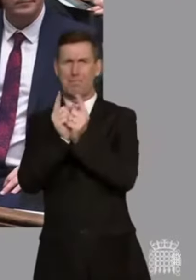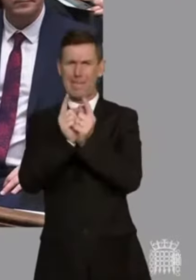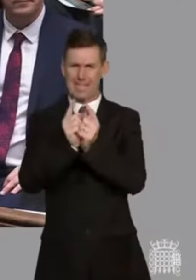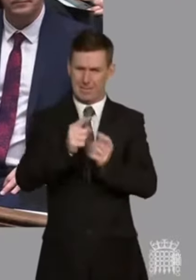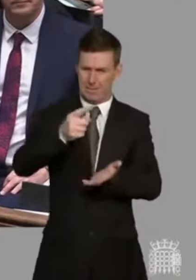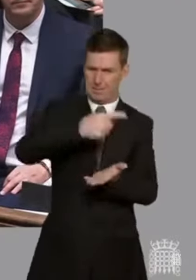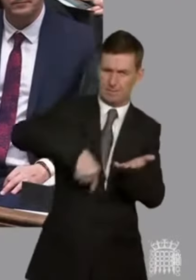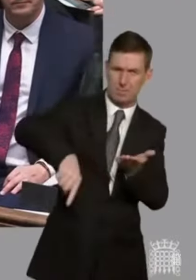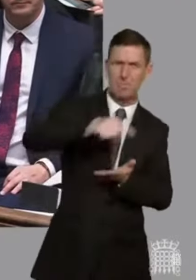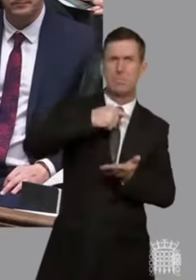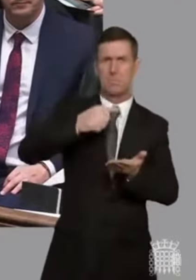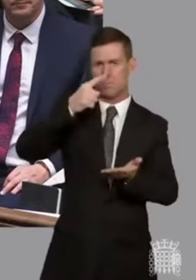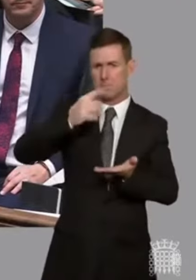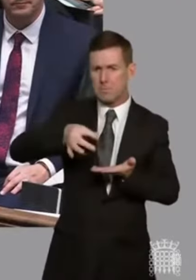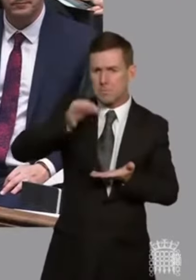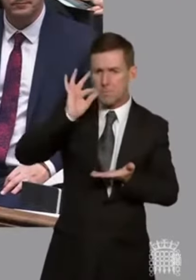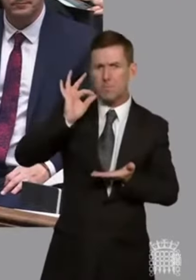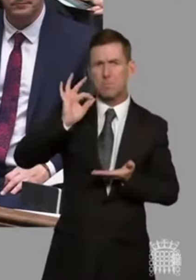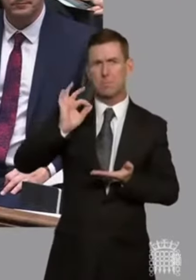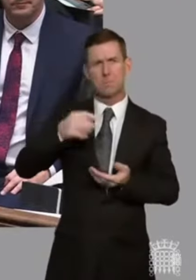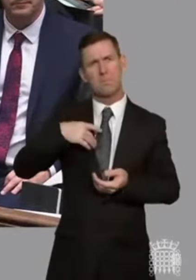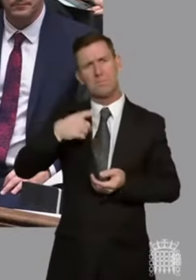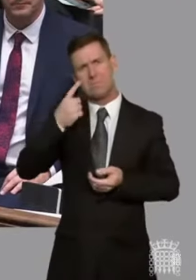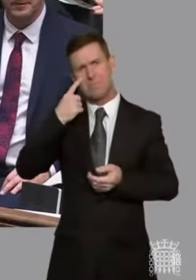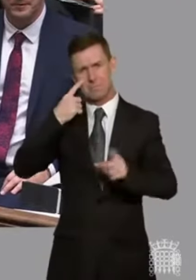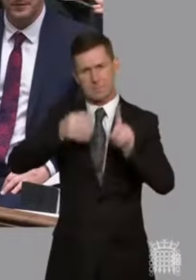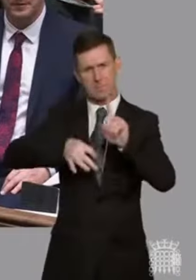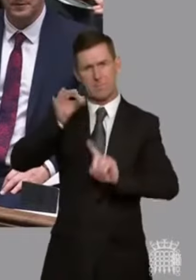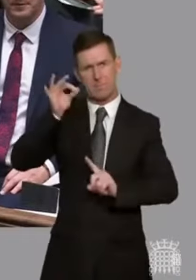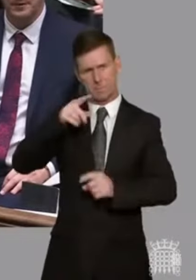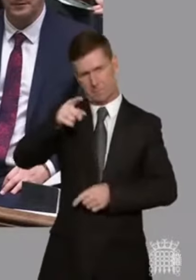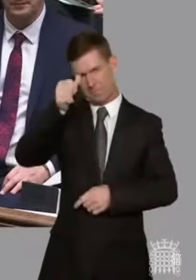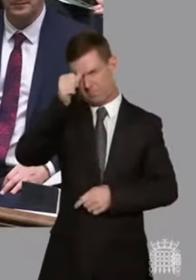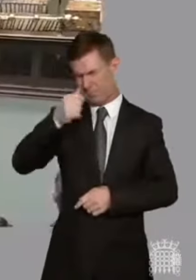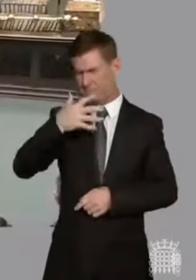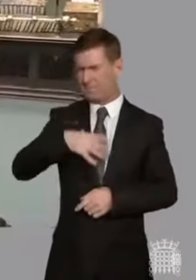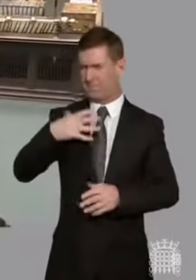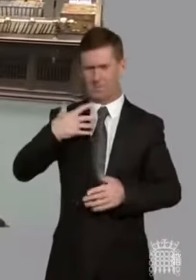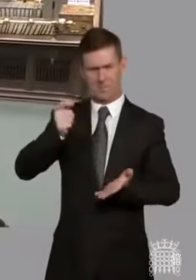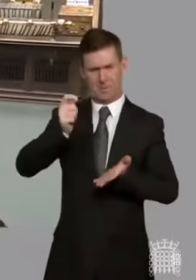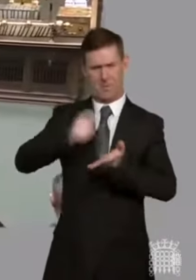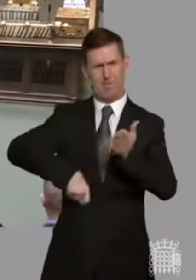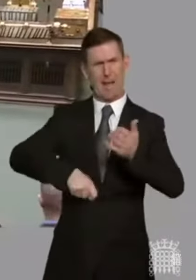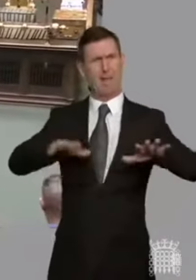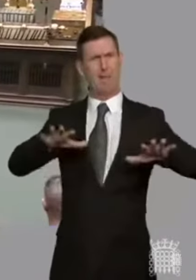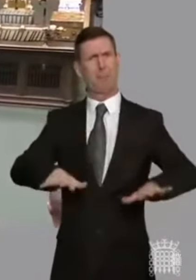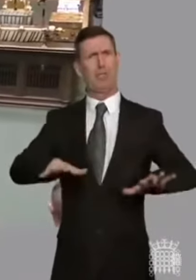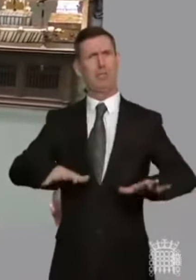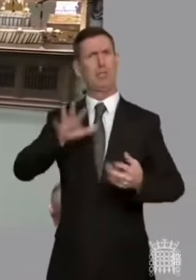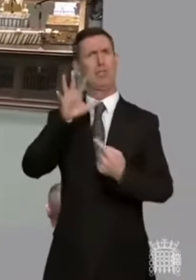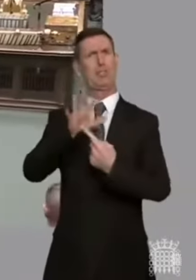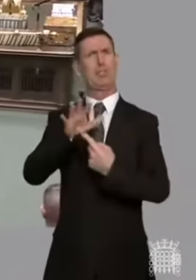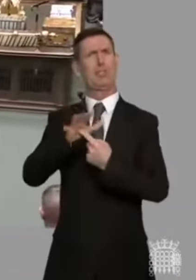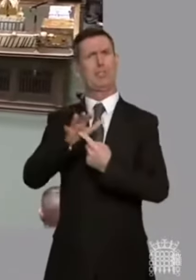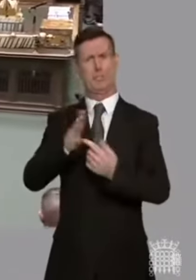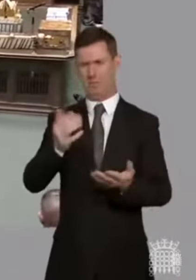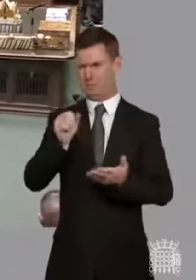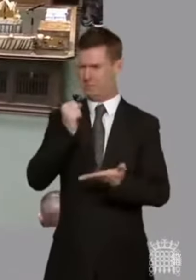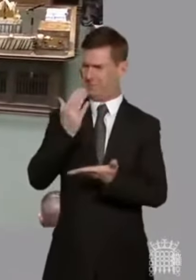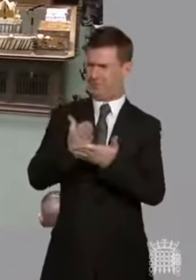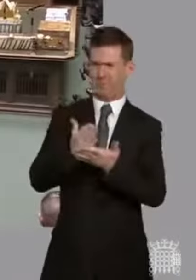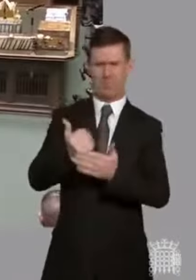public procurement, buying British so that proud manufacturing jobs in Stoke can be protected? Minister. Well, I'm grateful to him